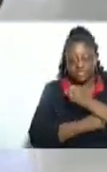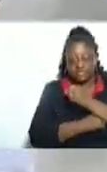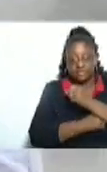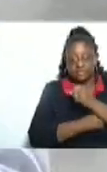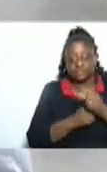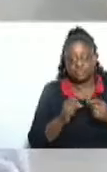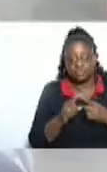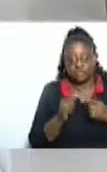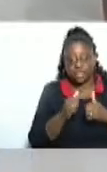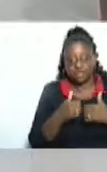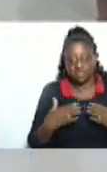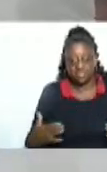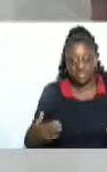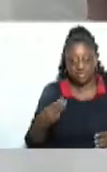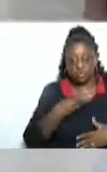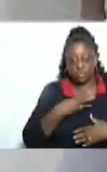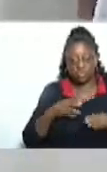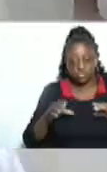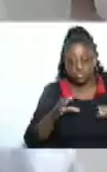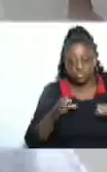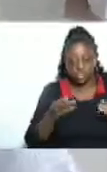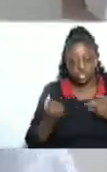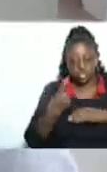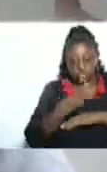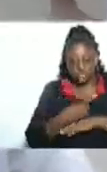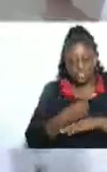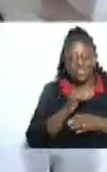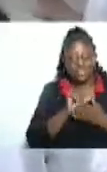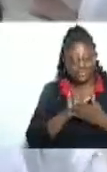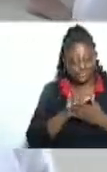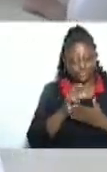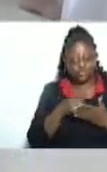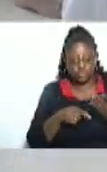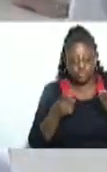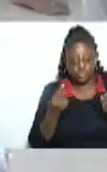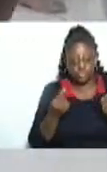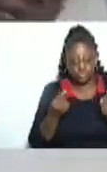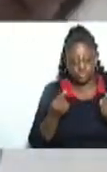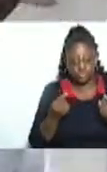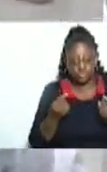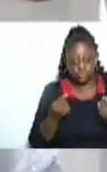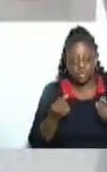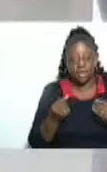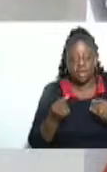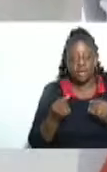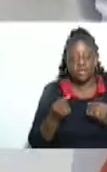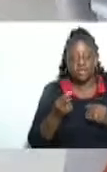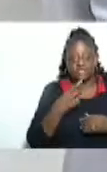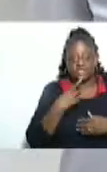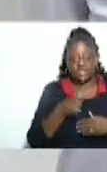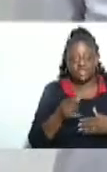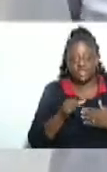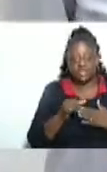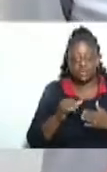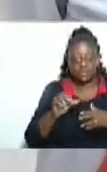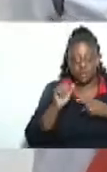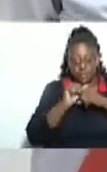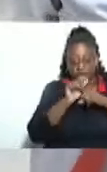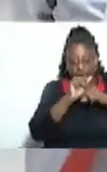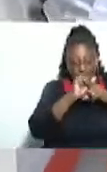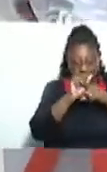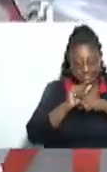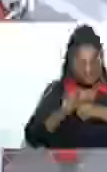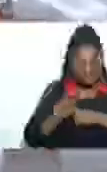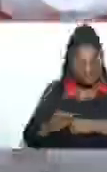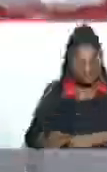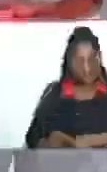to everything that we do. And so today, that's what we're doing today. Key on means basic, meaning that we gonna practice